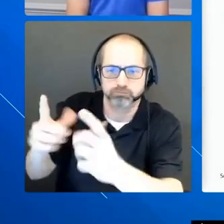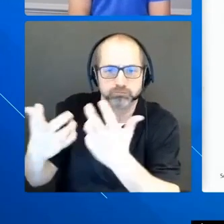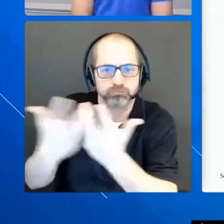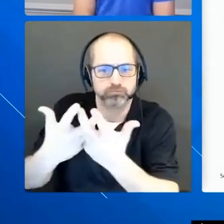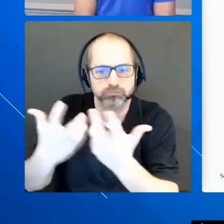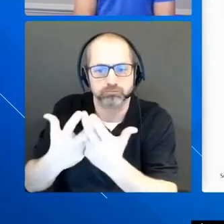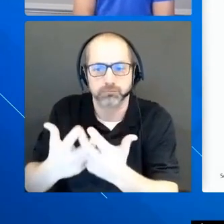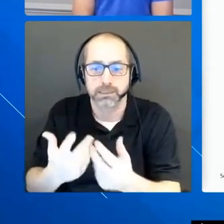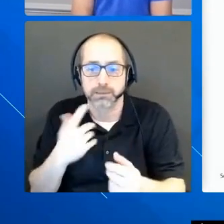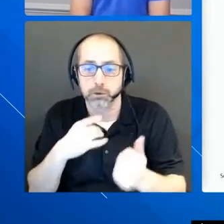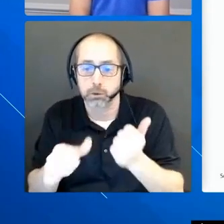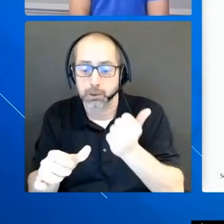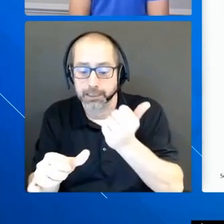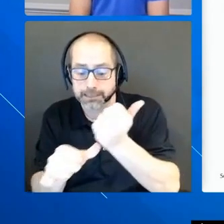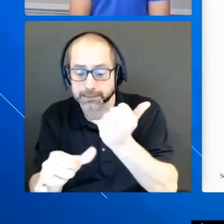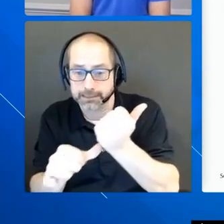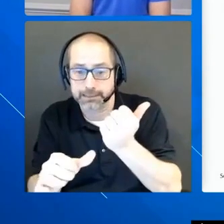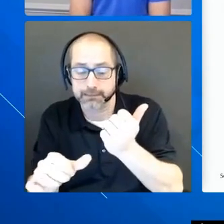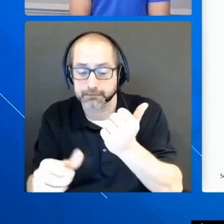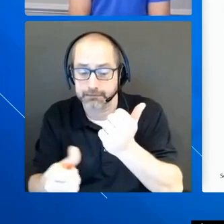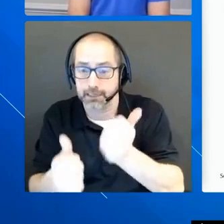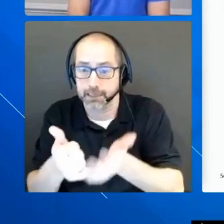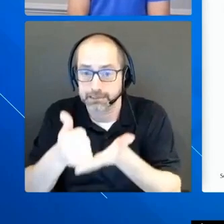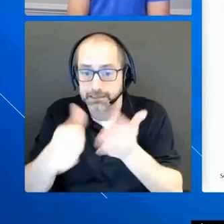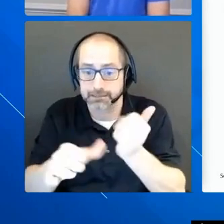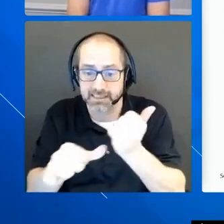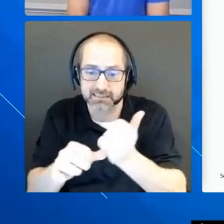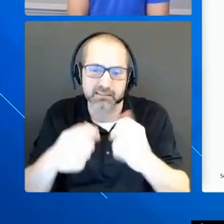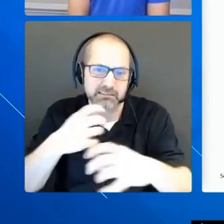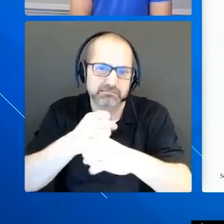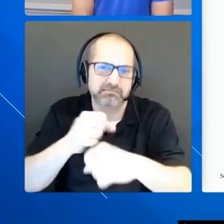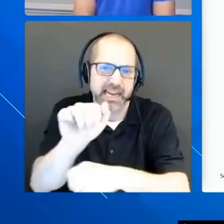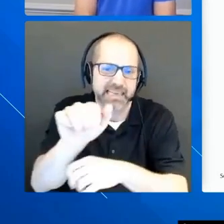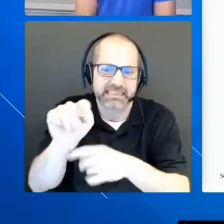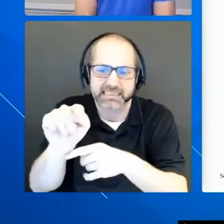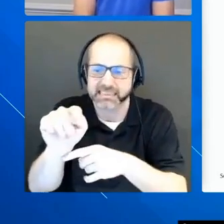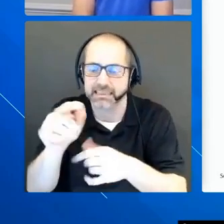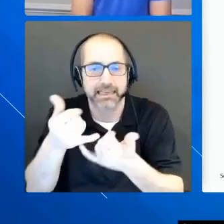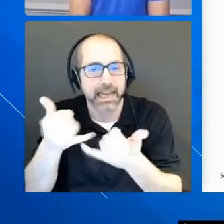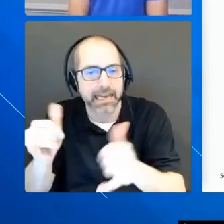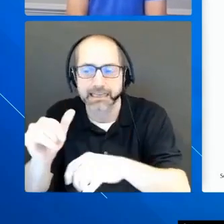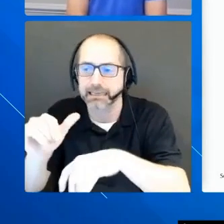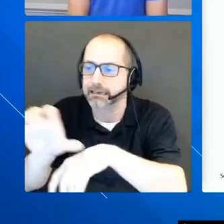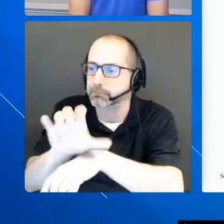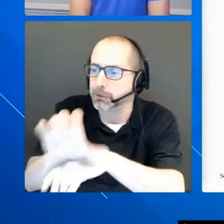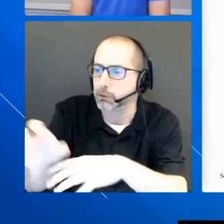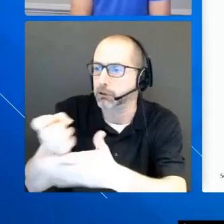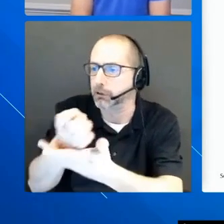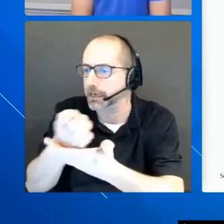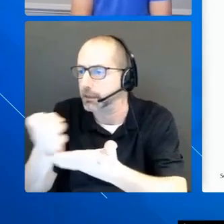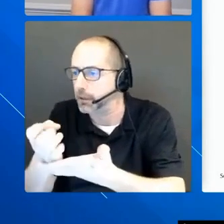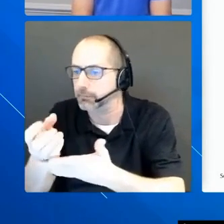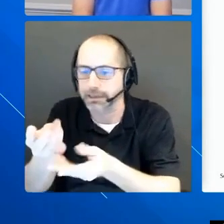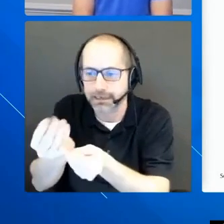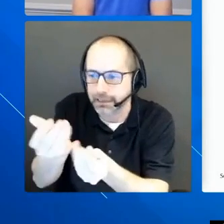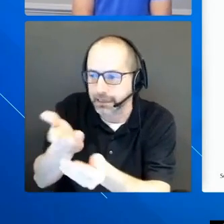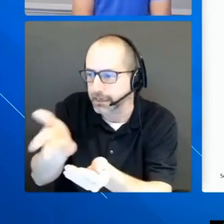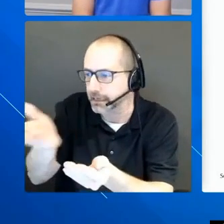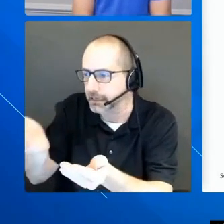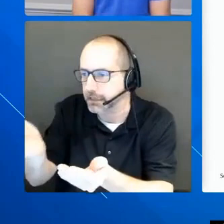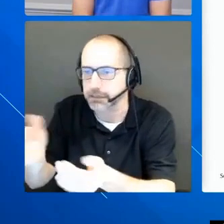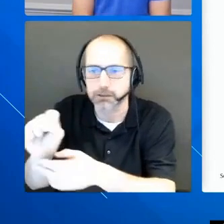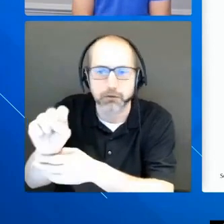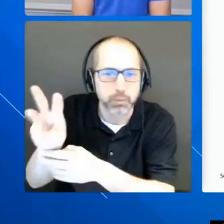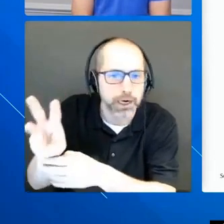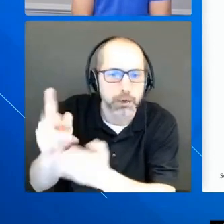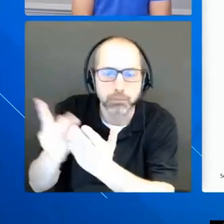Assistive technology, commonly just we say AT, is any item, piece of equipment, software program, or product that is used to